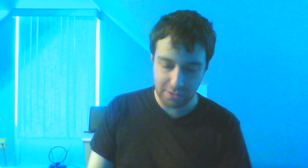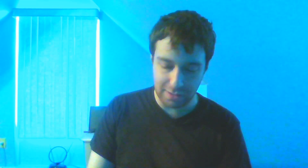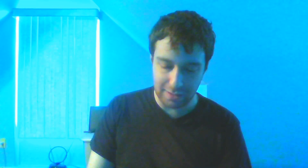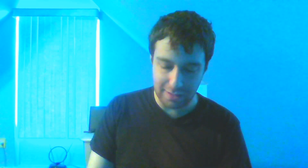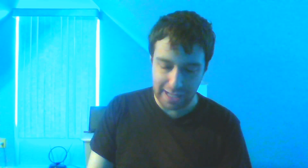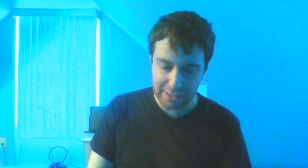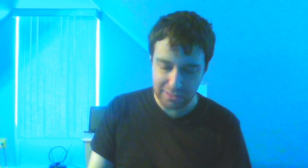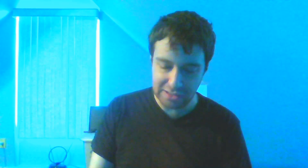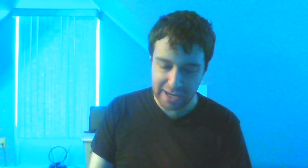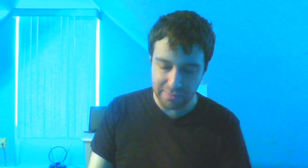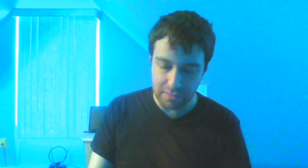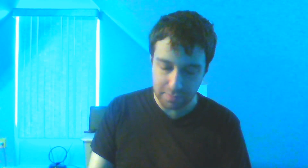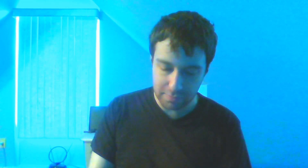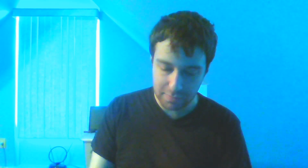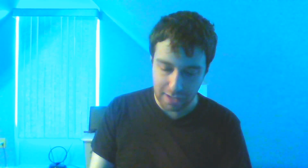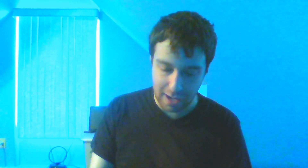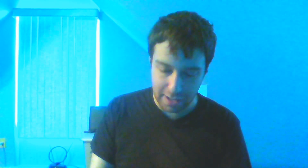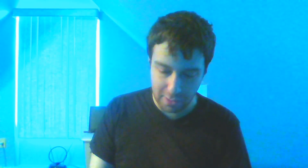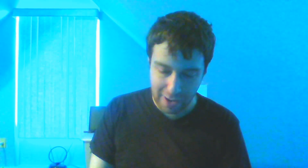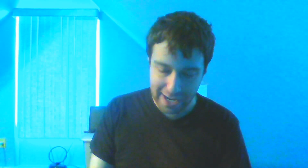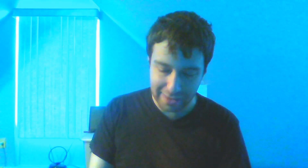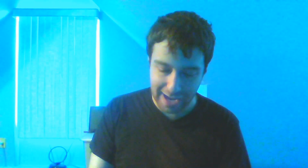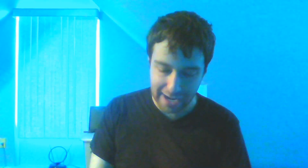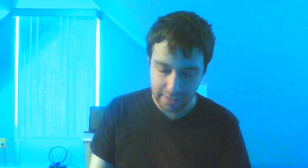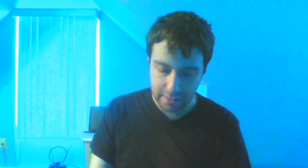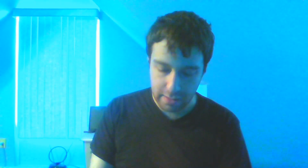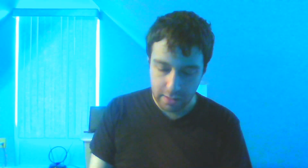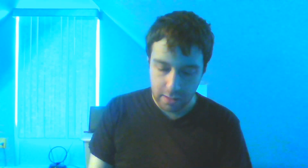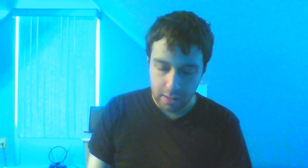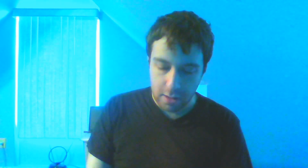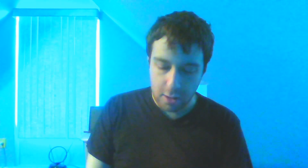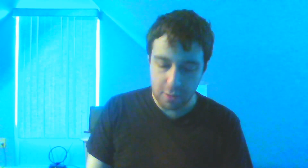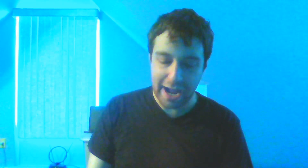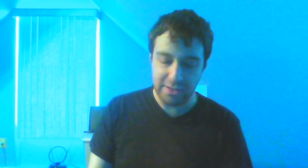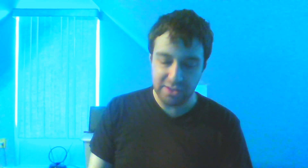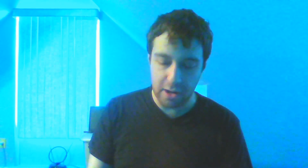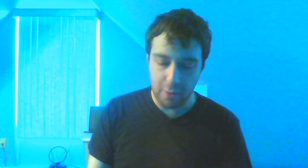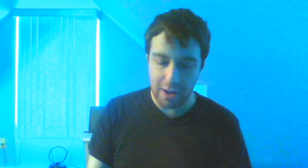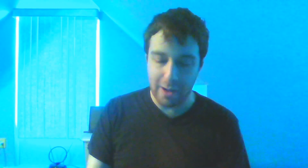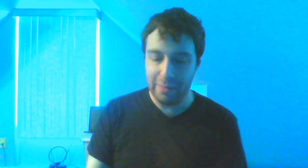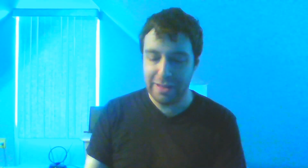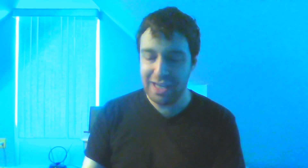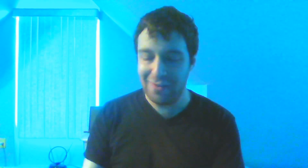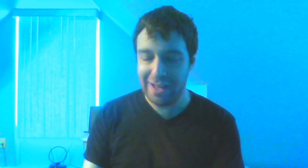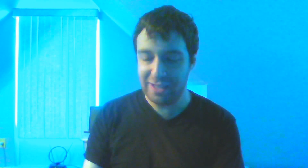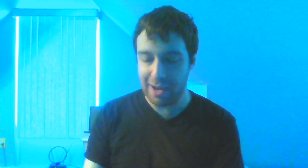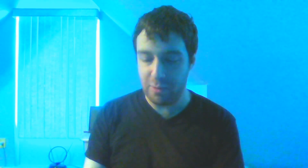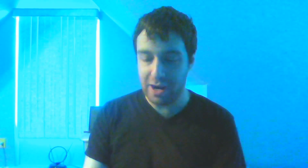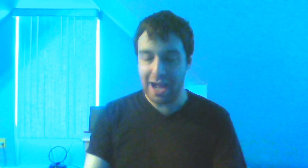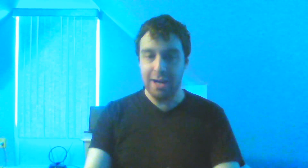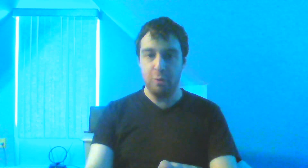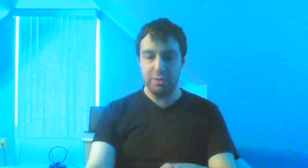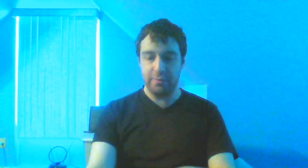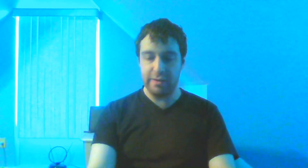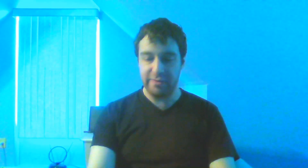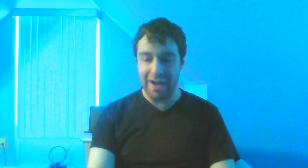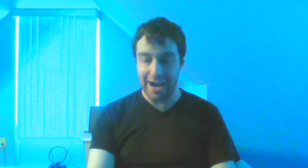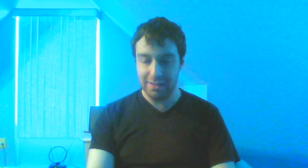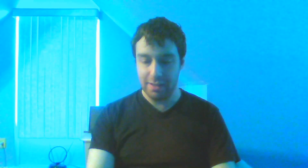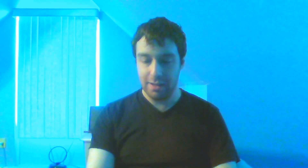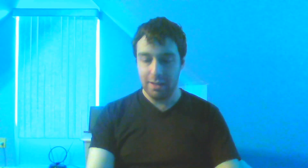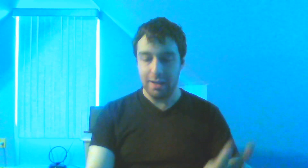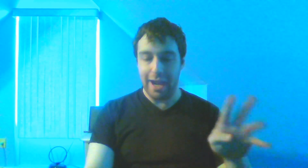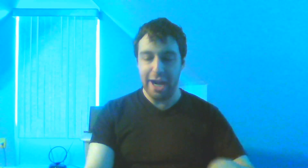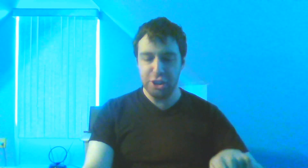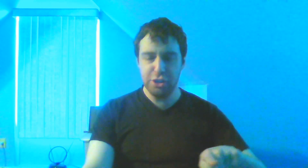which that's understandable. I get that. Okay, so let's give an example, and I know this for a